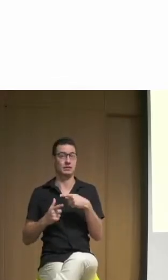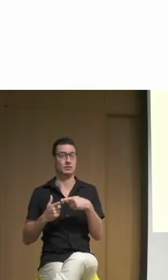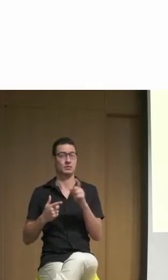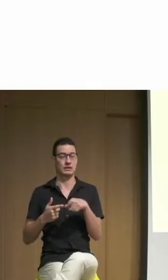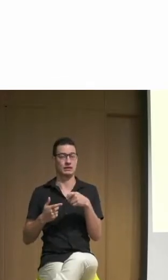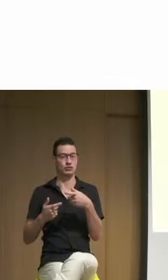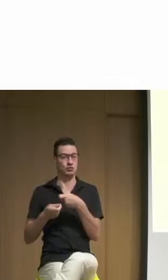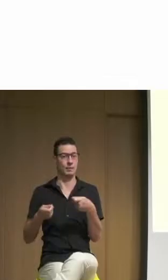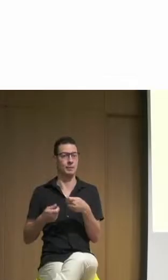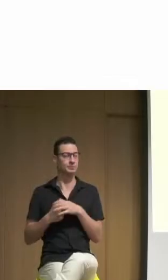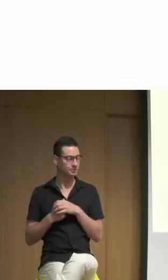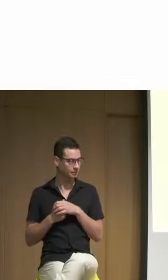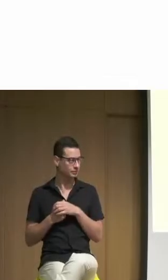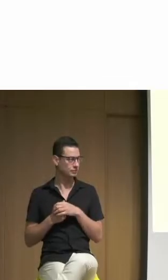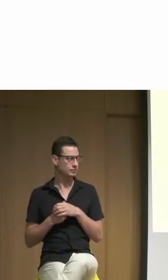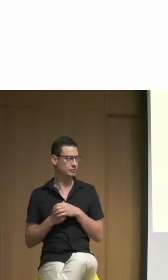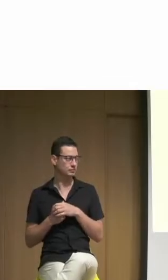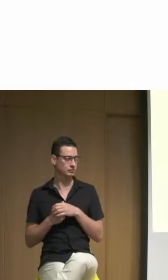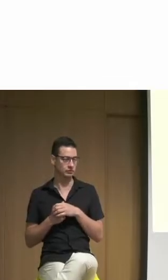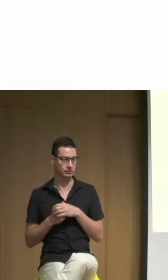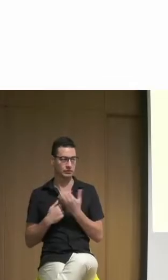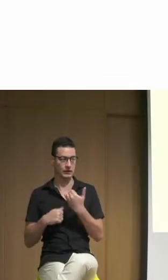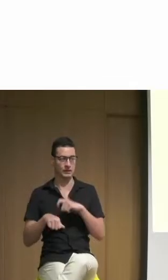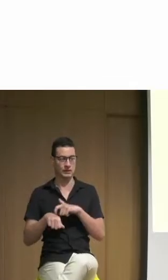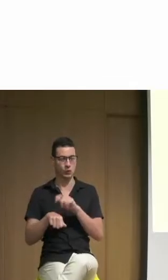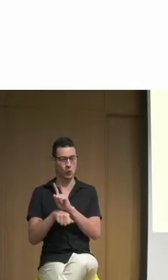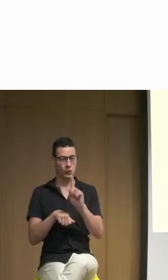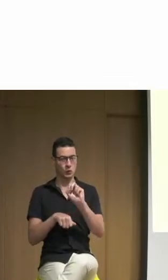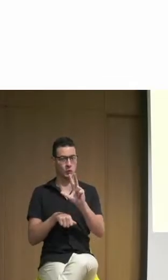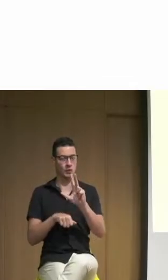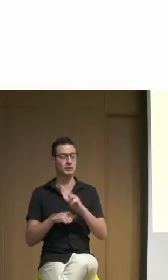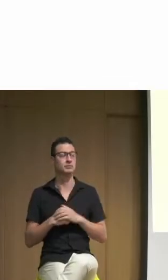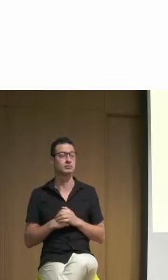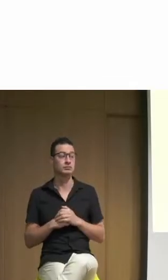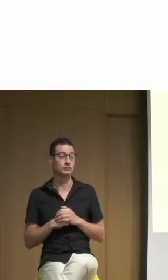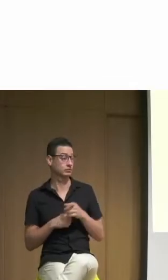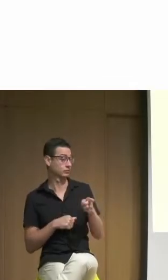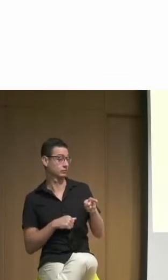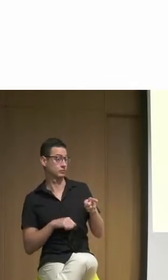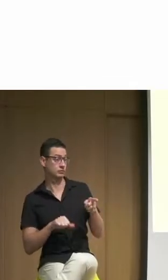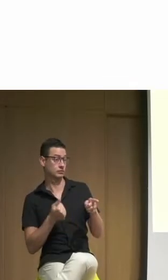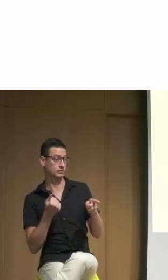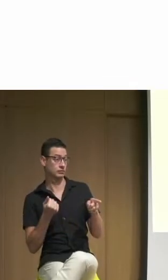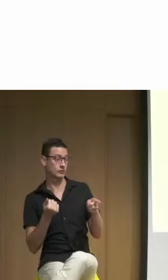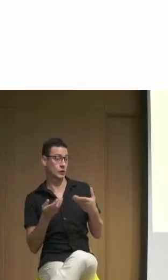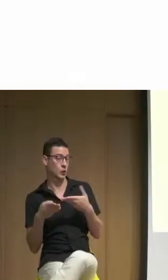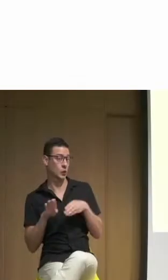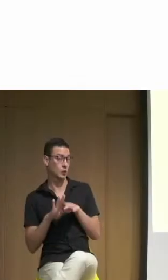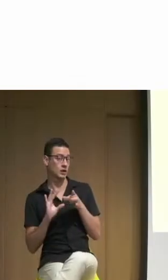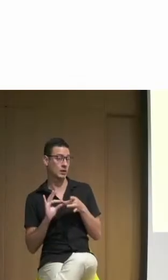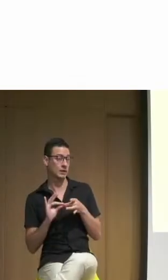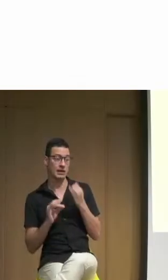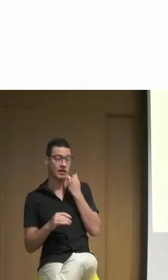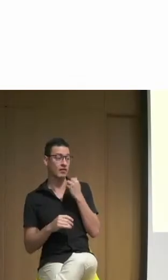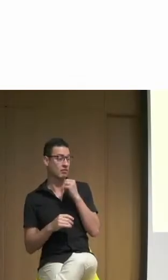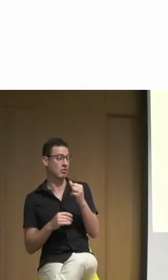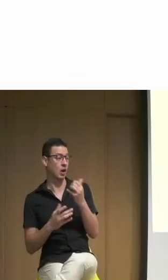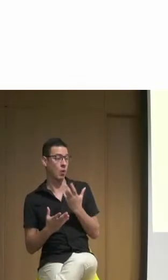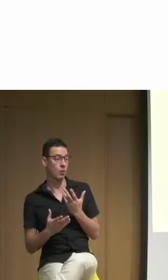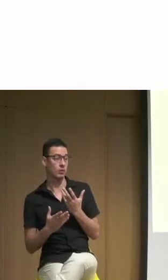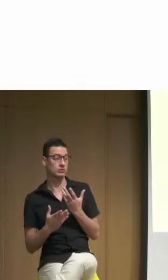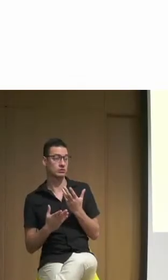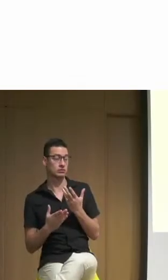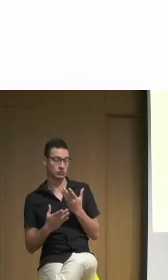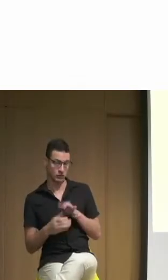is 1:03. Does anyone have any closing remarks? If not, I would like to have